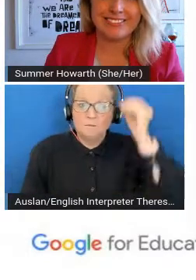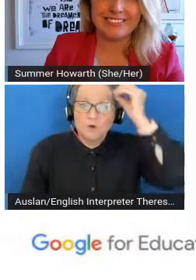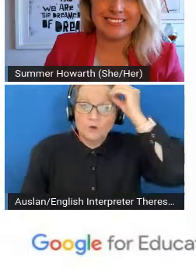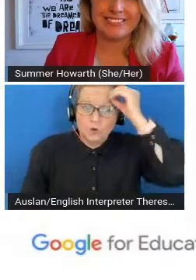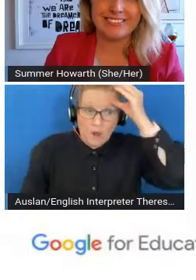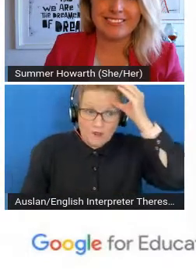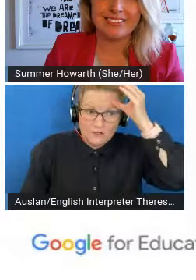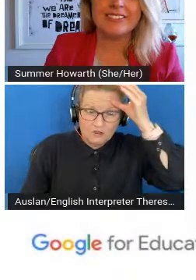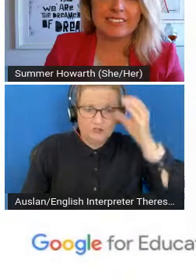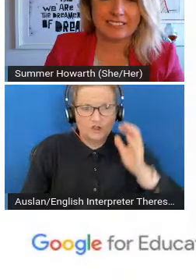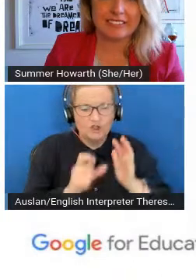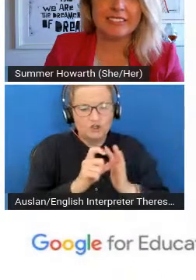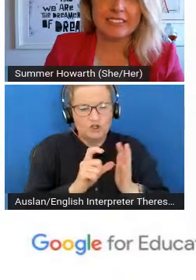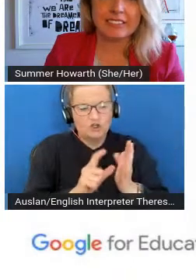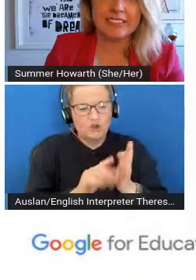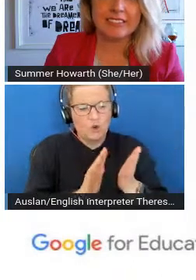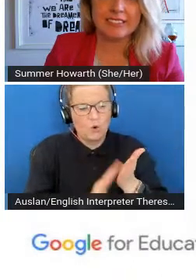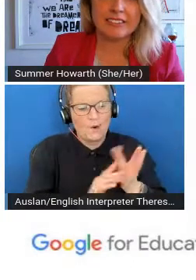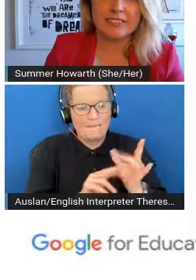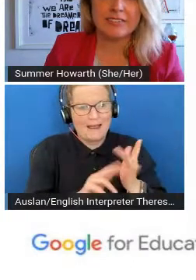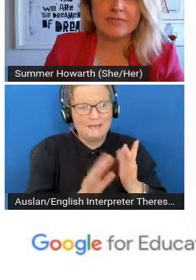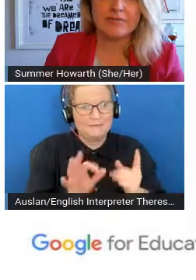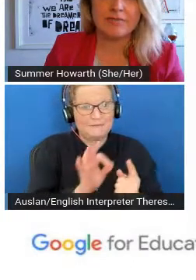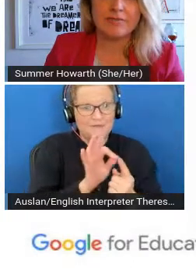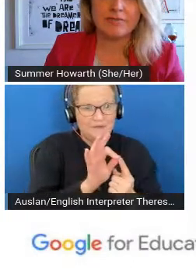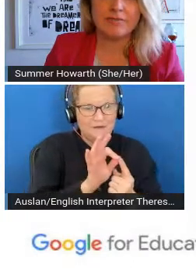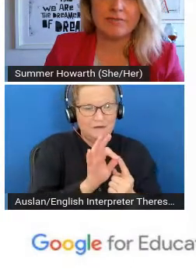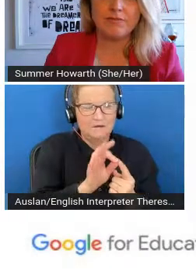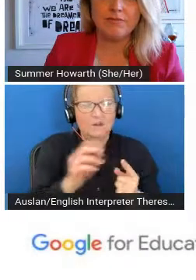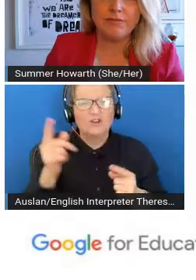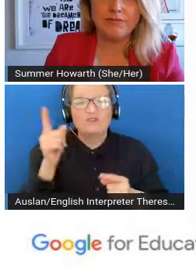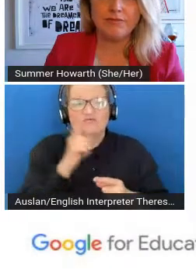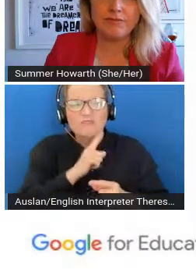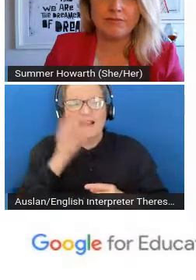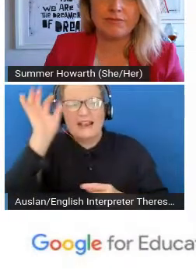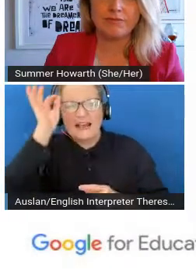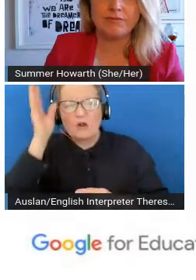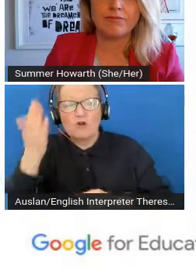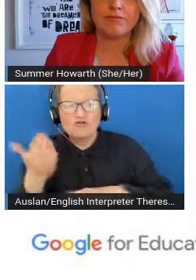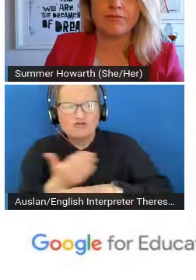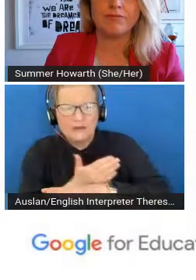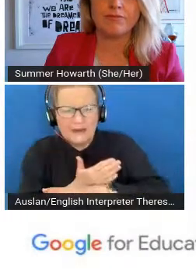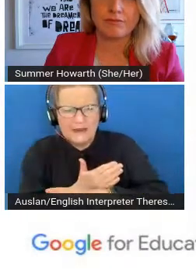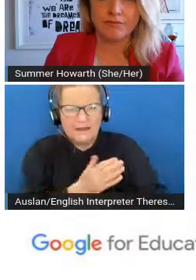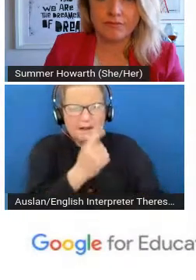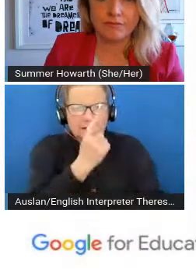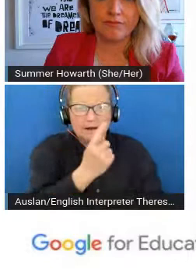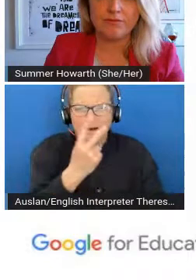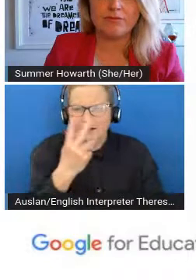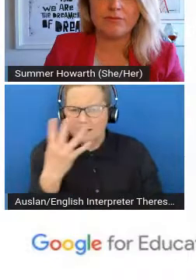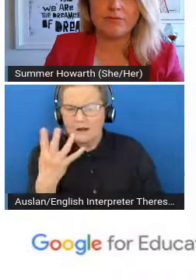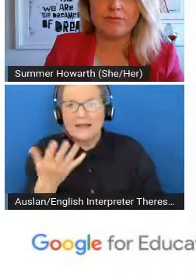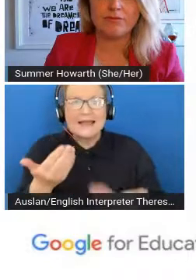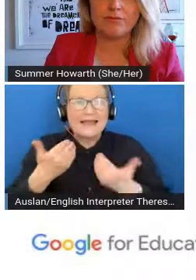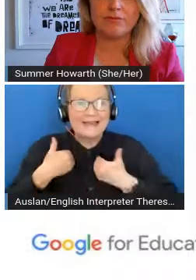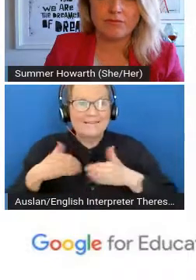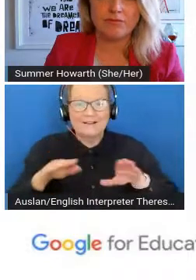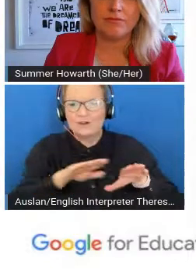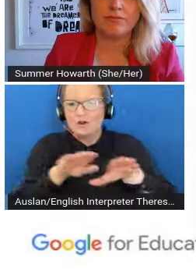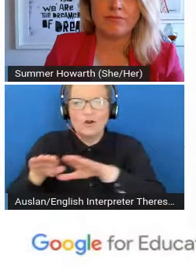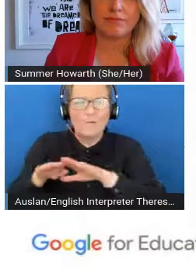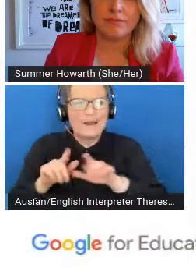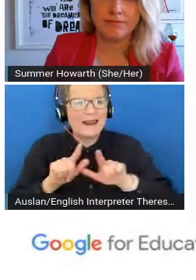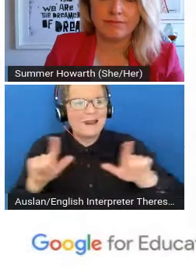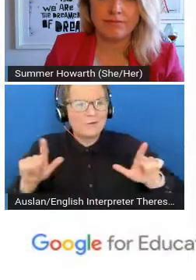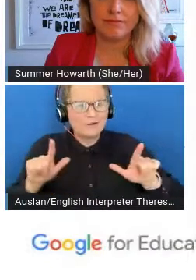domain specific, mindsets, skill sets, and tool sets allow us to have a common language of learning design where we